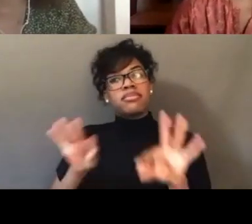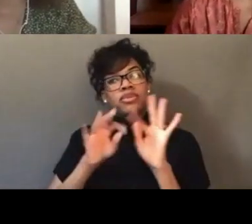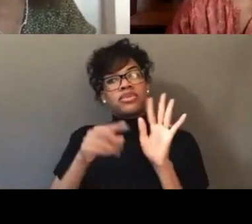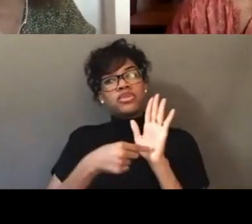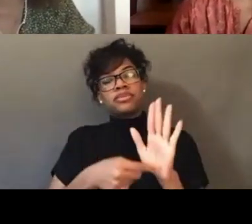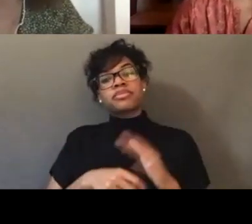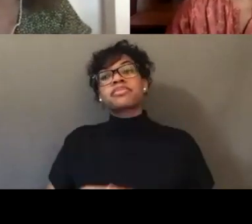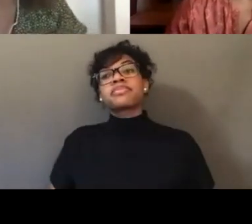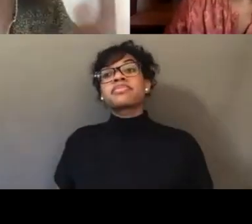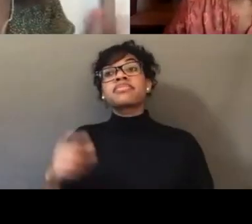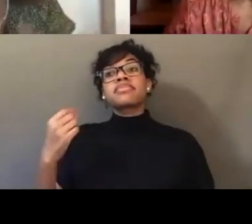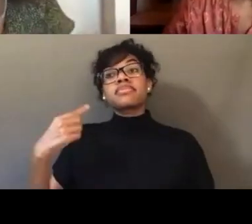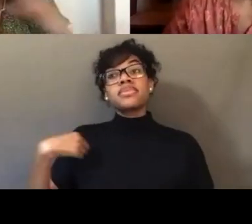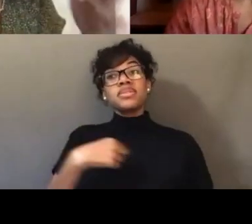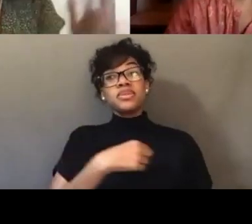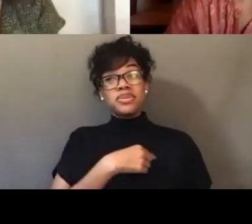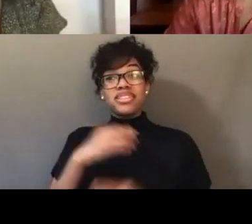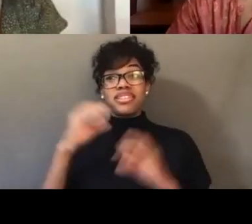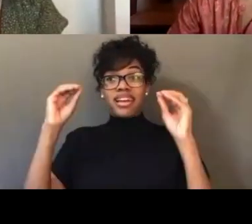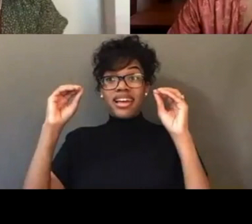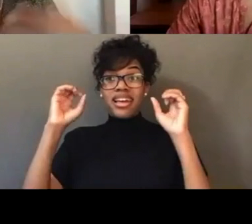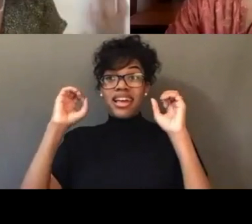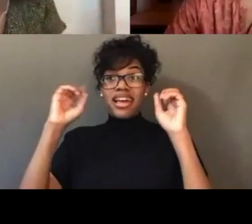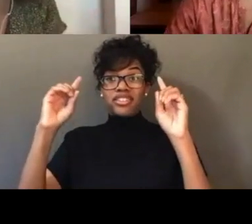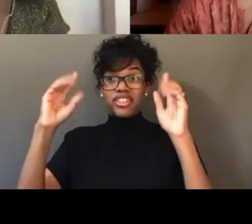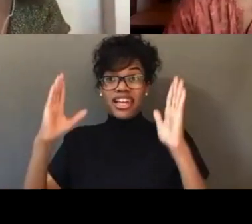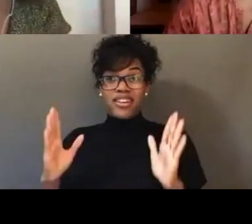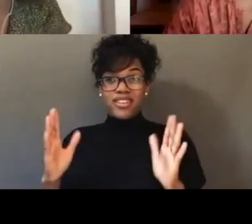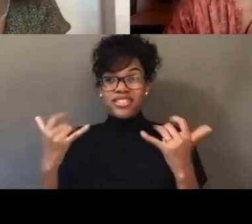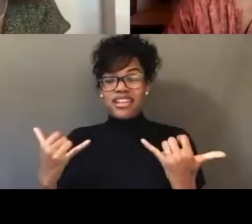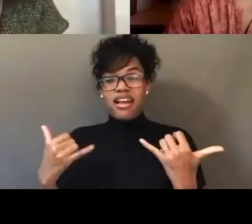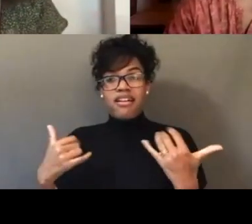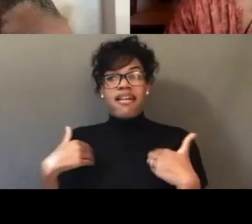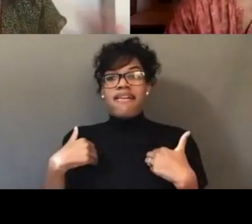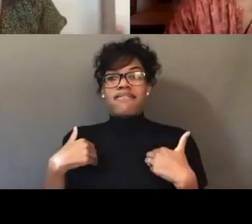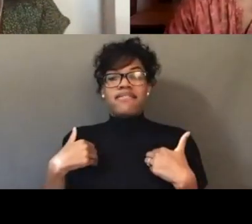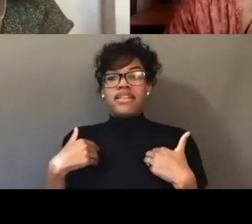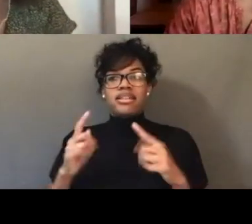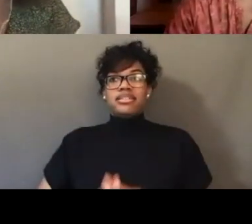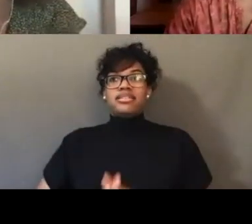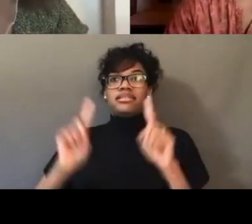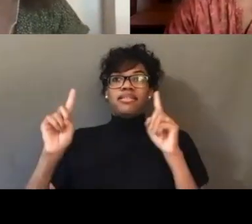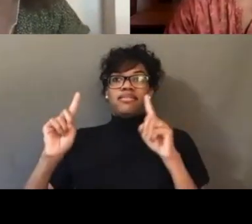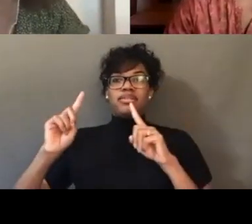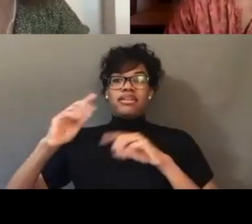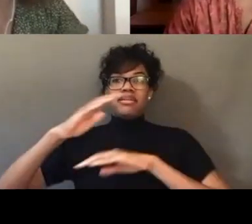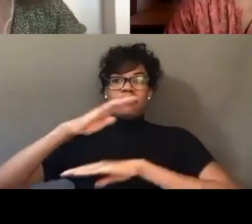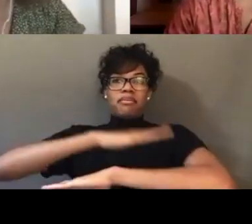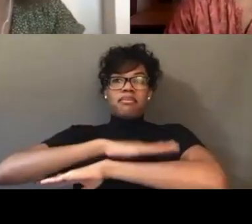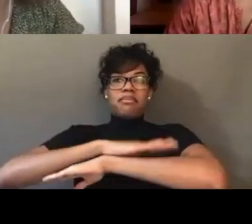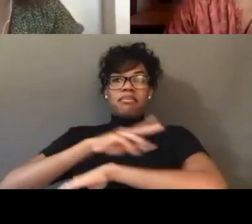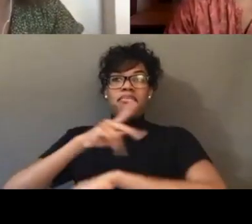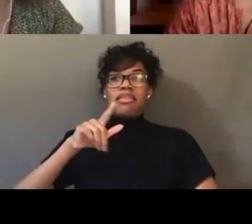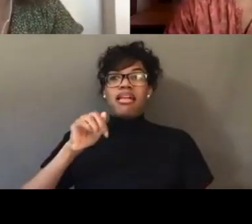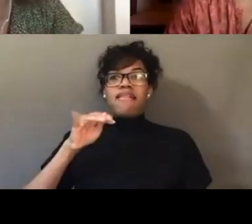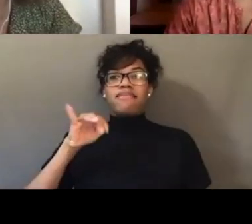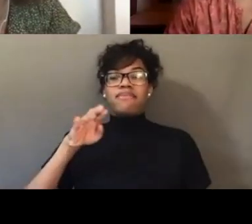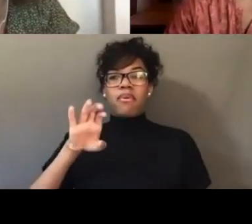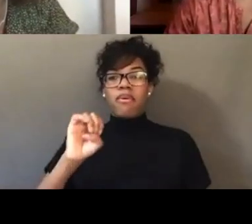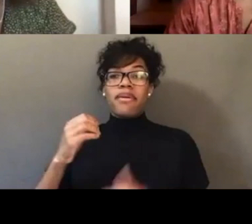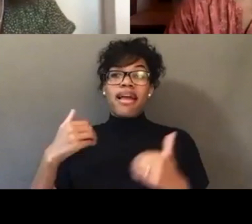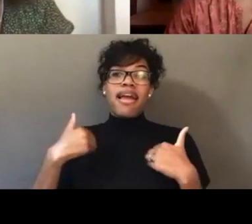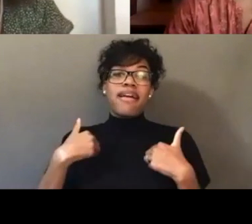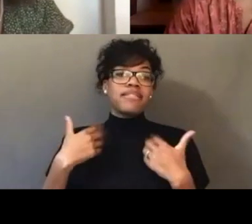virtual platforms and navigate a whole host of either hybrid, remote, or possibly even in-person instruction with